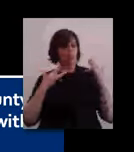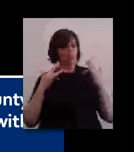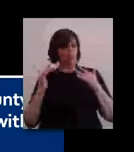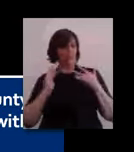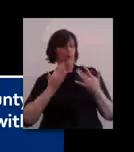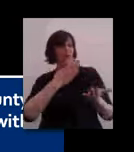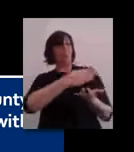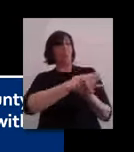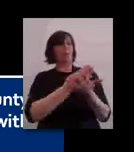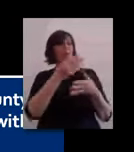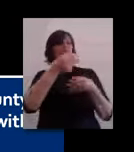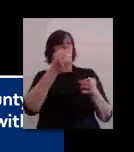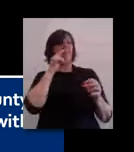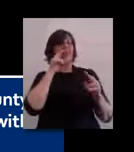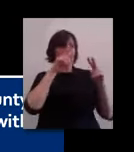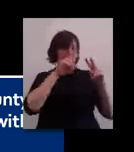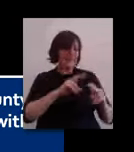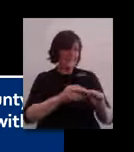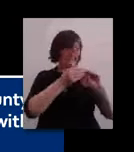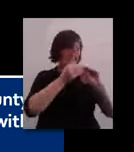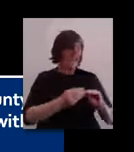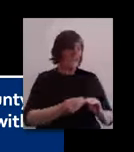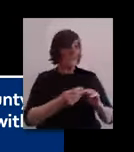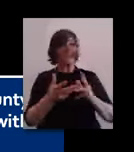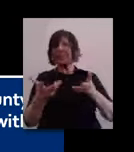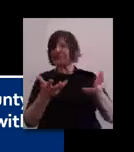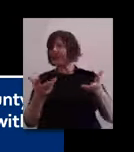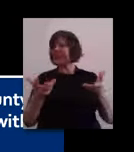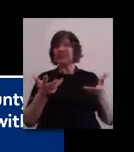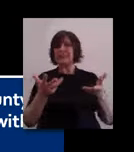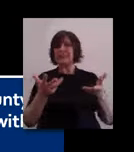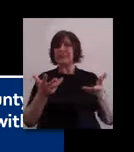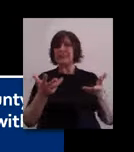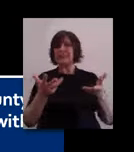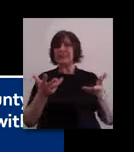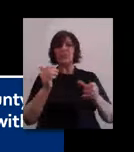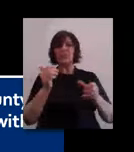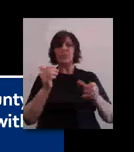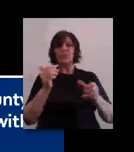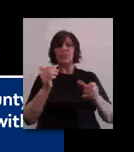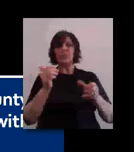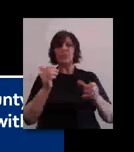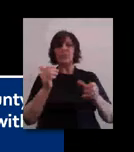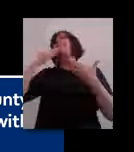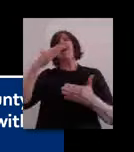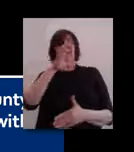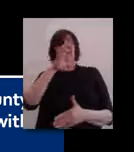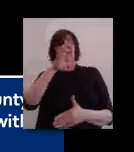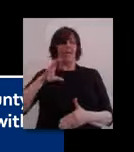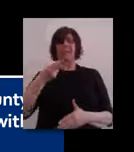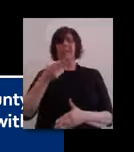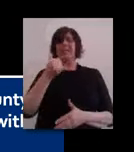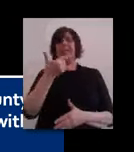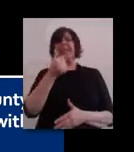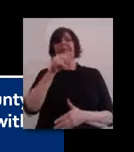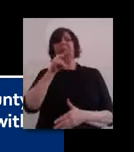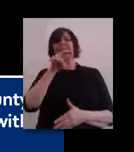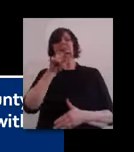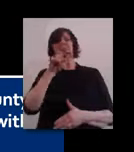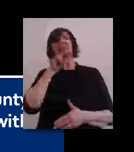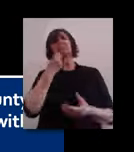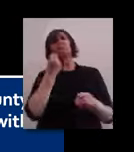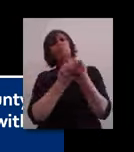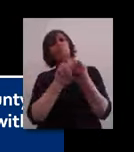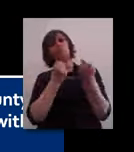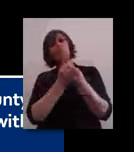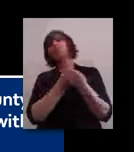numbers, is working with our partners in federal government. I want to thank Congressman Higgins because I know he's been a strong advocate, as well as Senator Charles